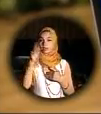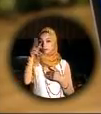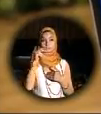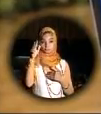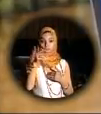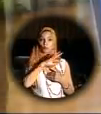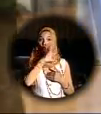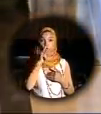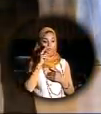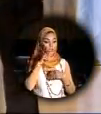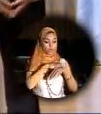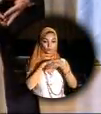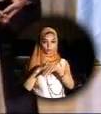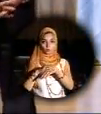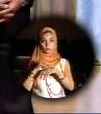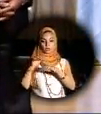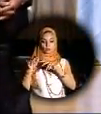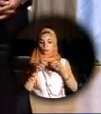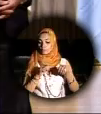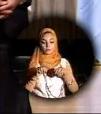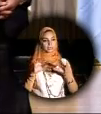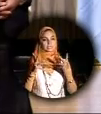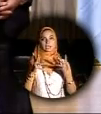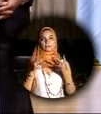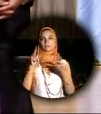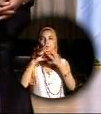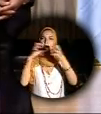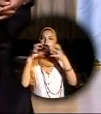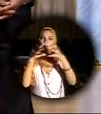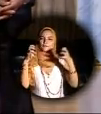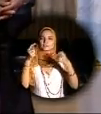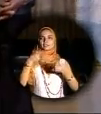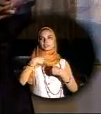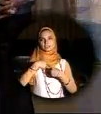Okay, that was an explanation of the situation.